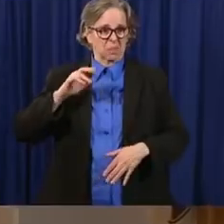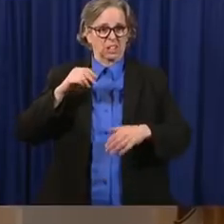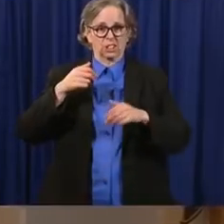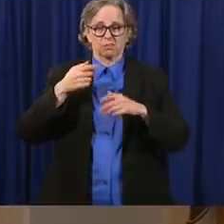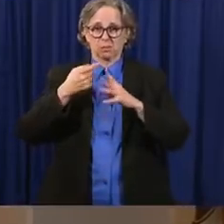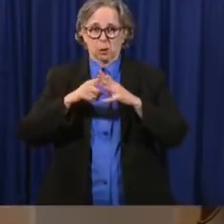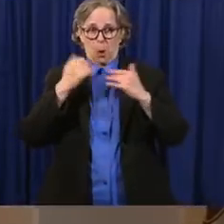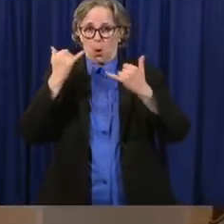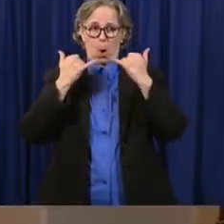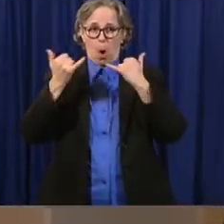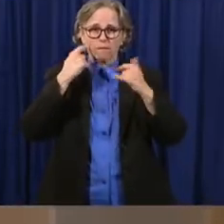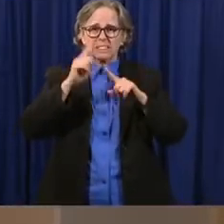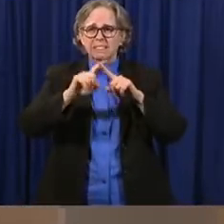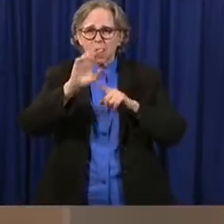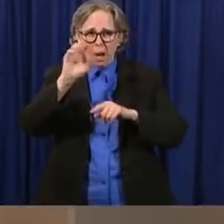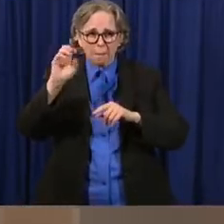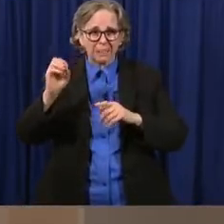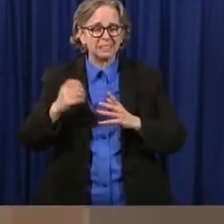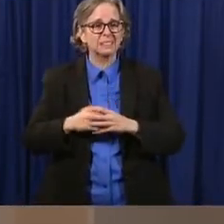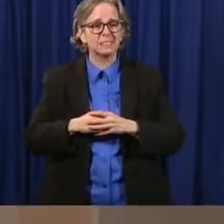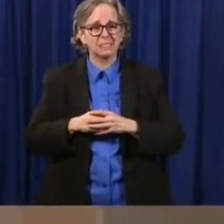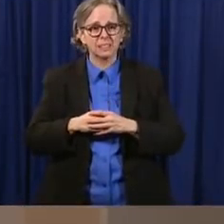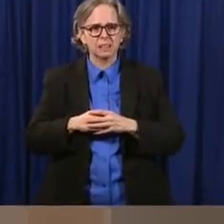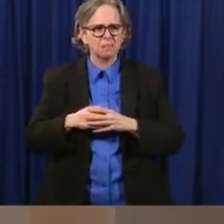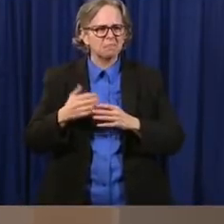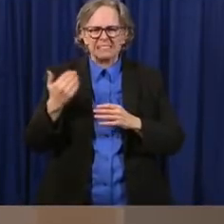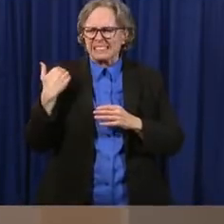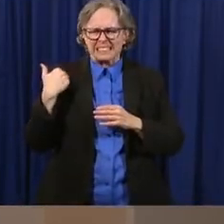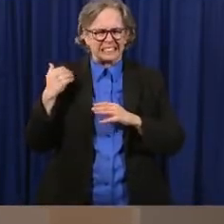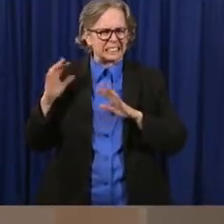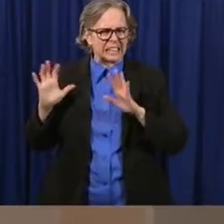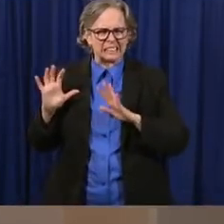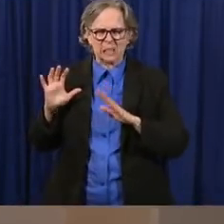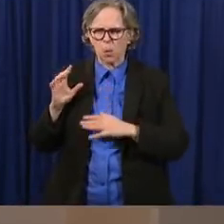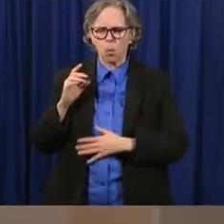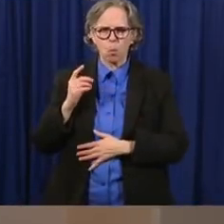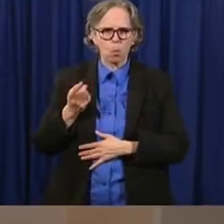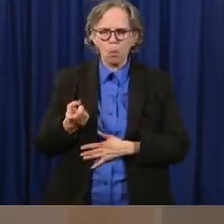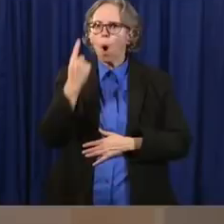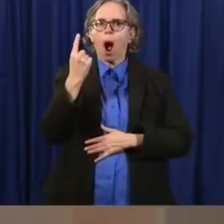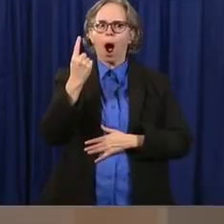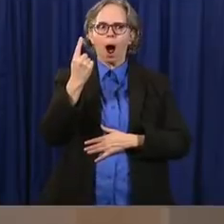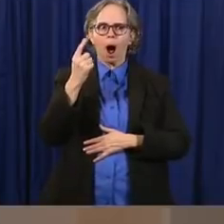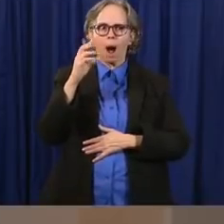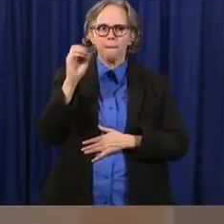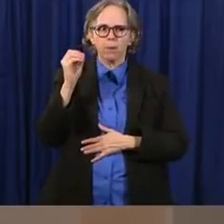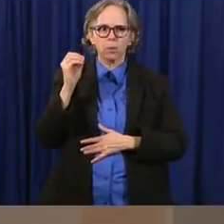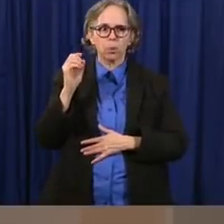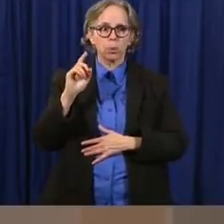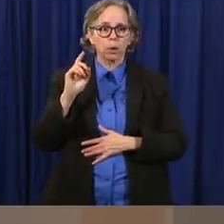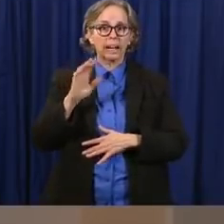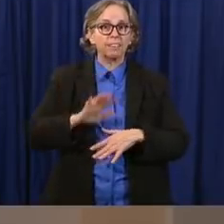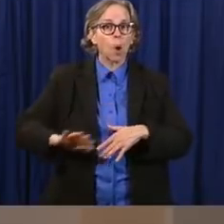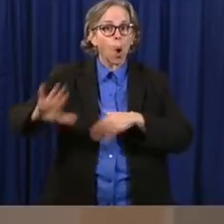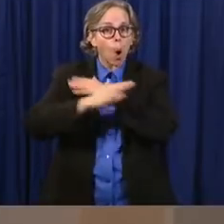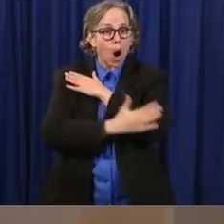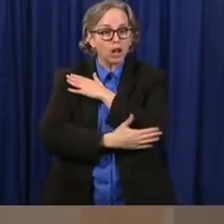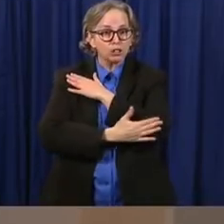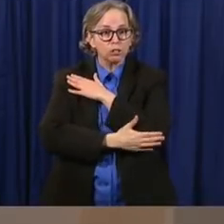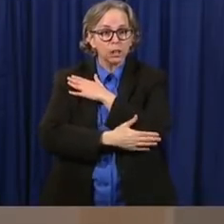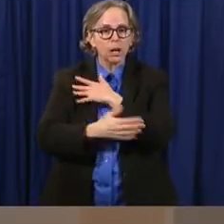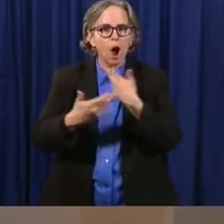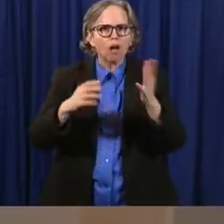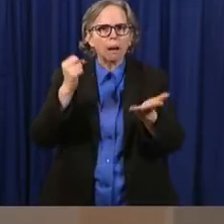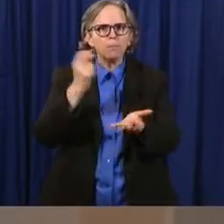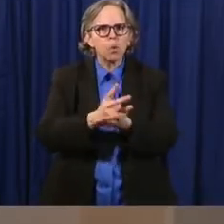there was only, I think as of last Sunday, there was only one that I'm aware of in the country that had been approved. There are some in the